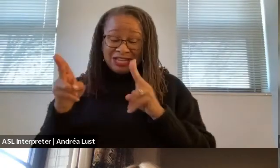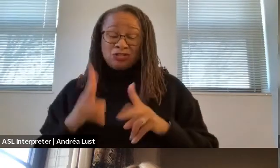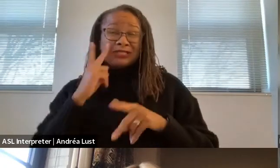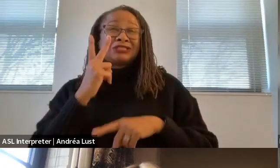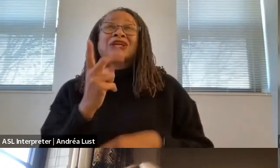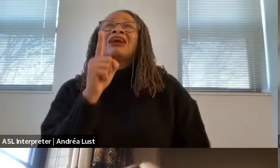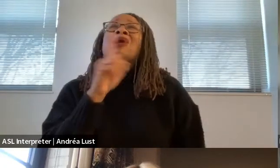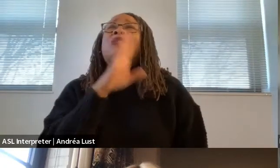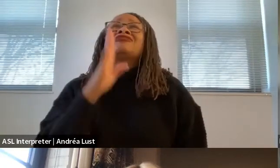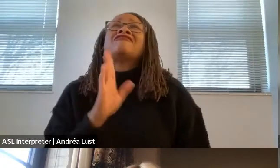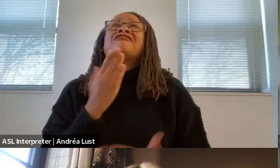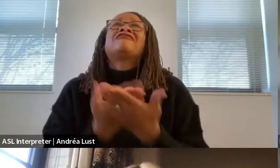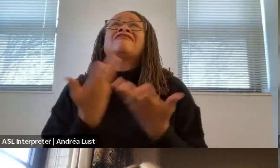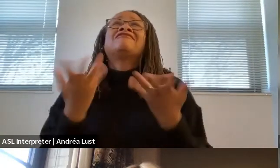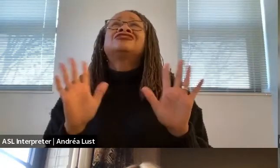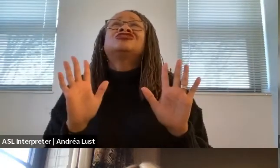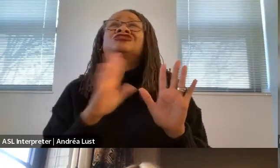never get there, you know.